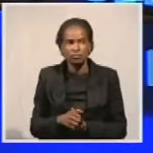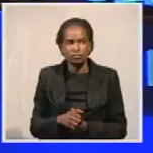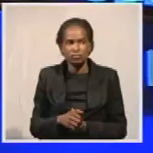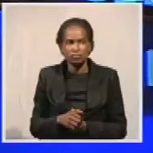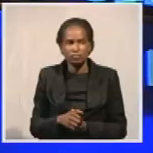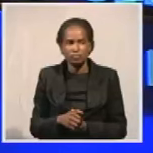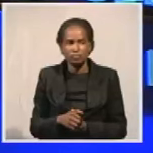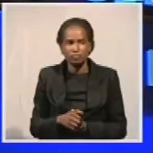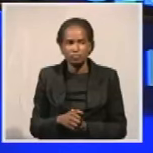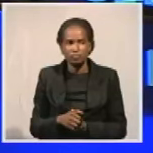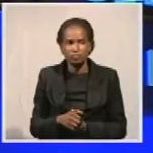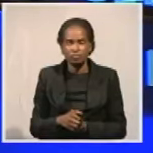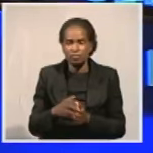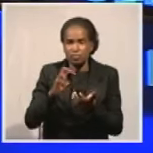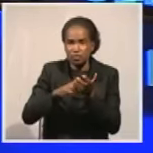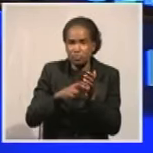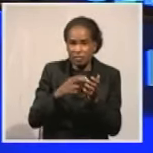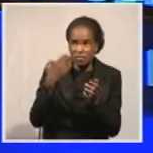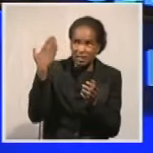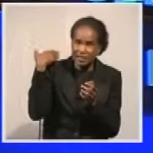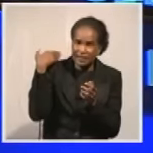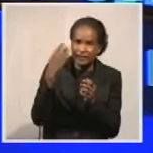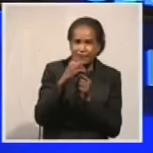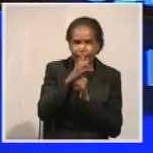results of that election in